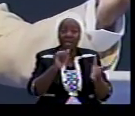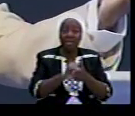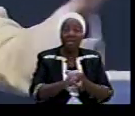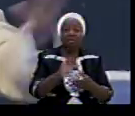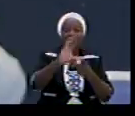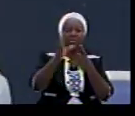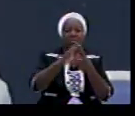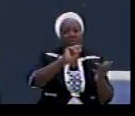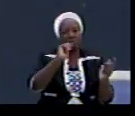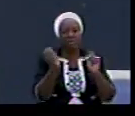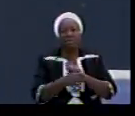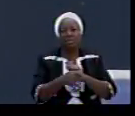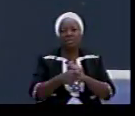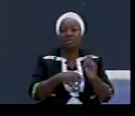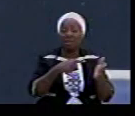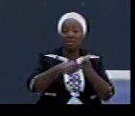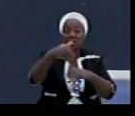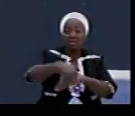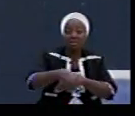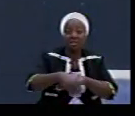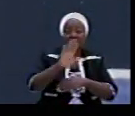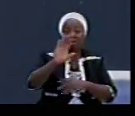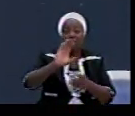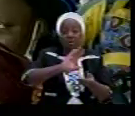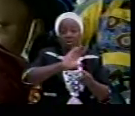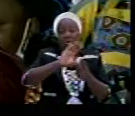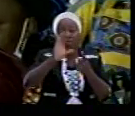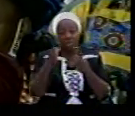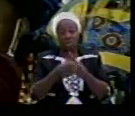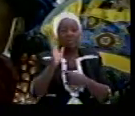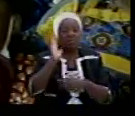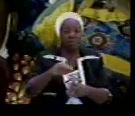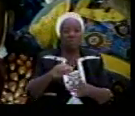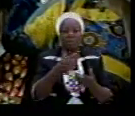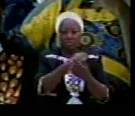changed. Tonight, your condition will change.